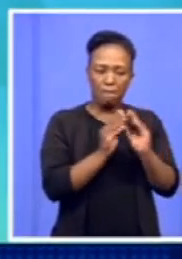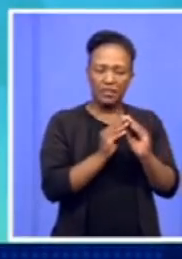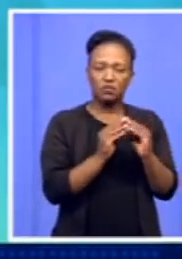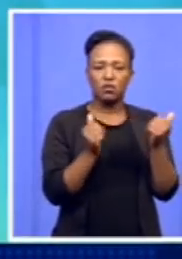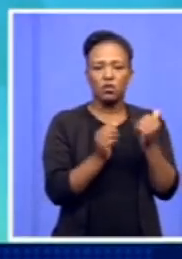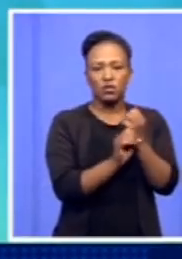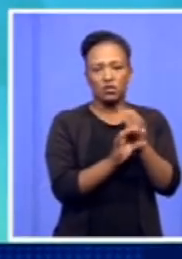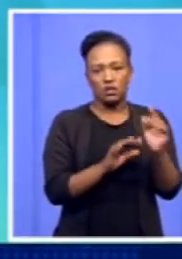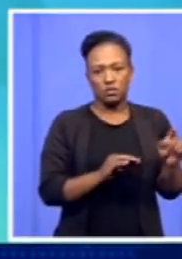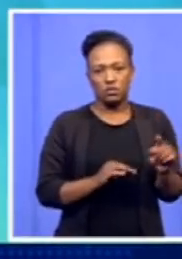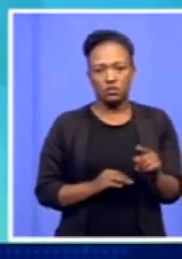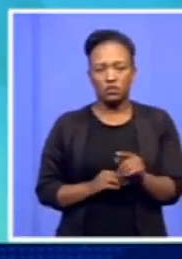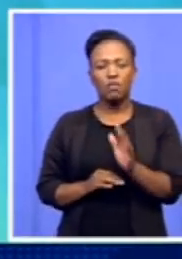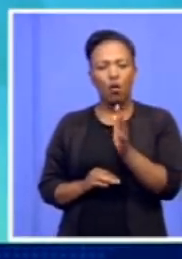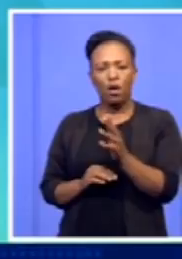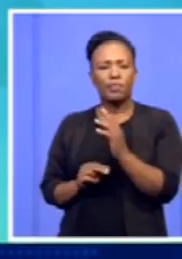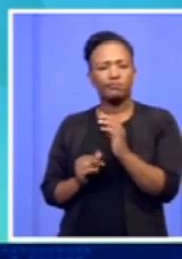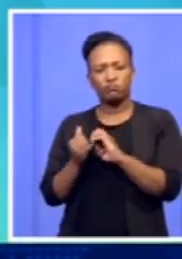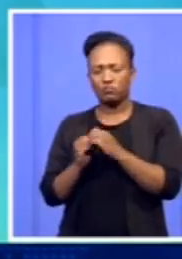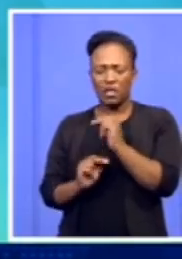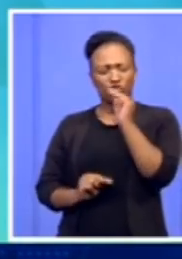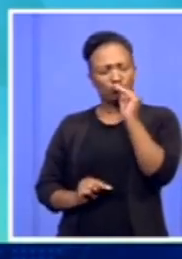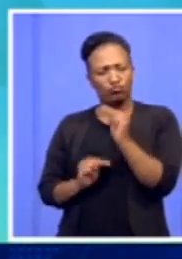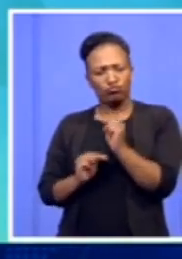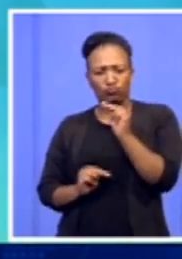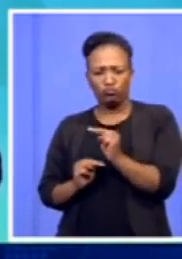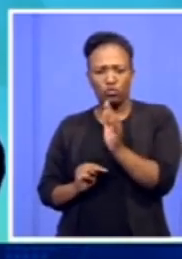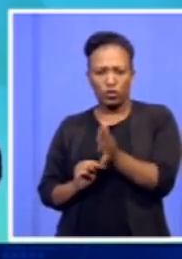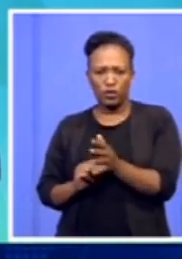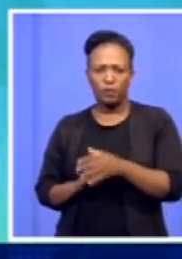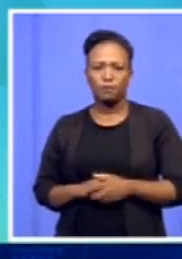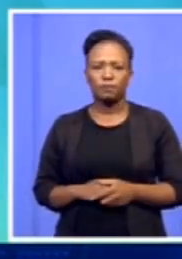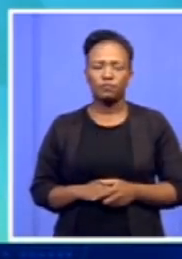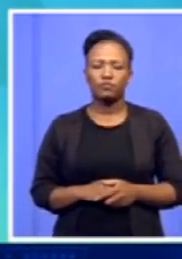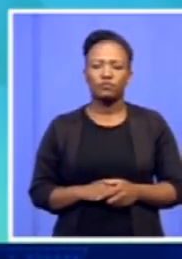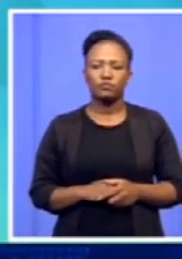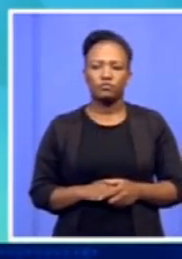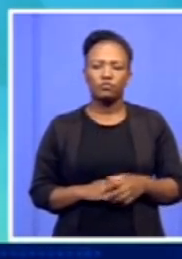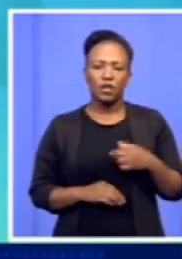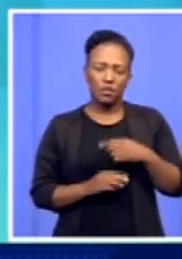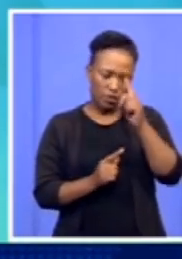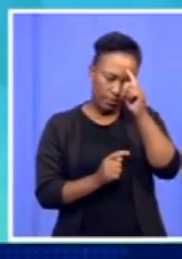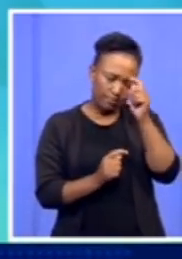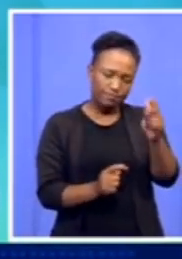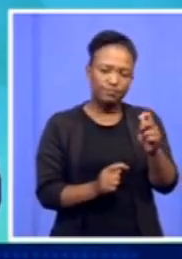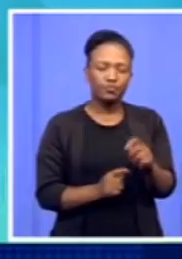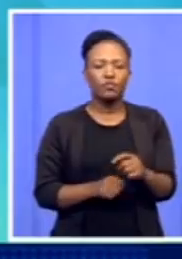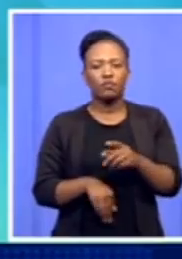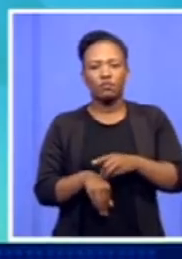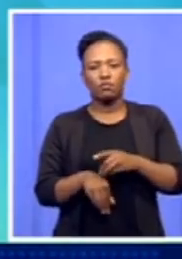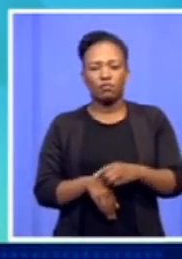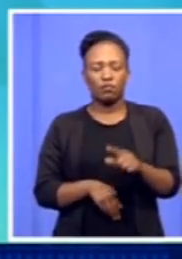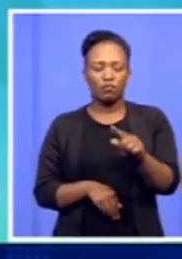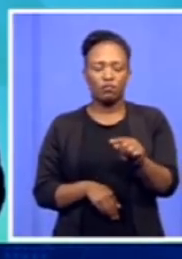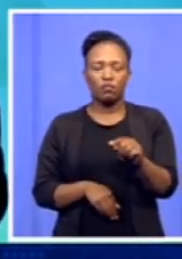possible. And begin by recognizing Your Excellencies, Dr. Tedros, and everybody here present, and to state